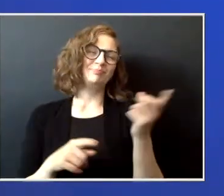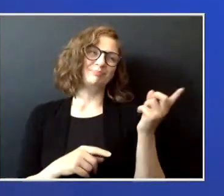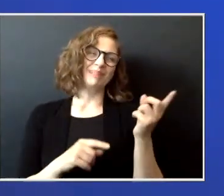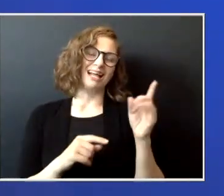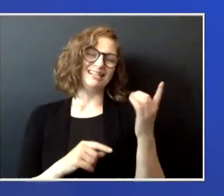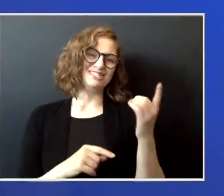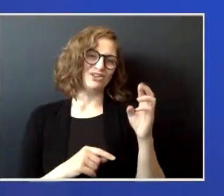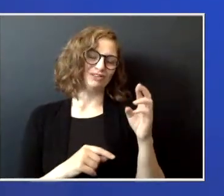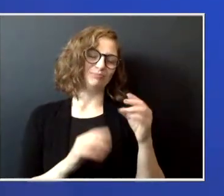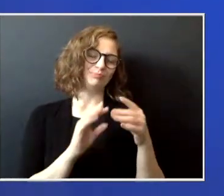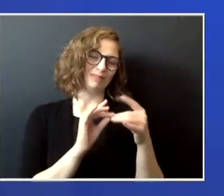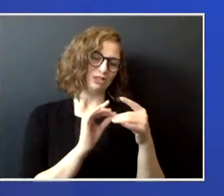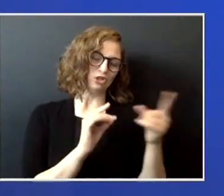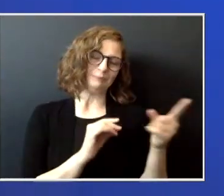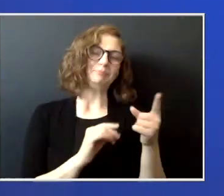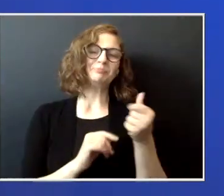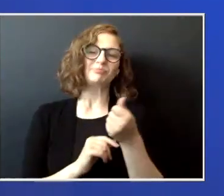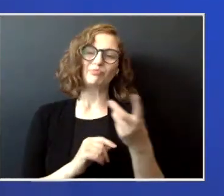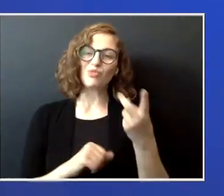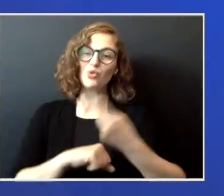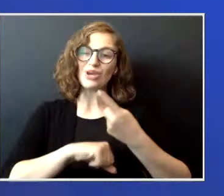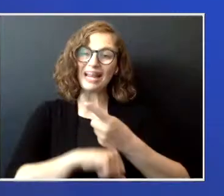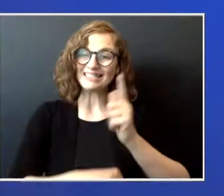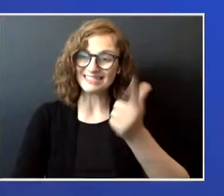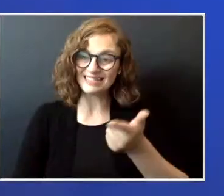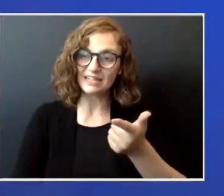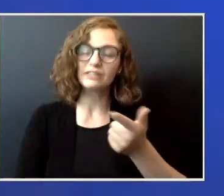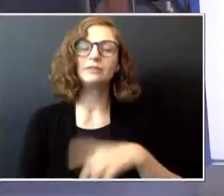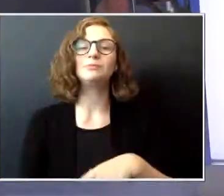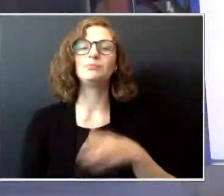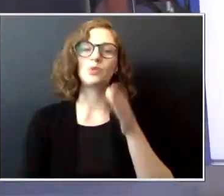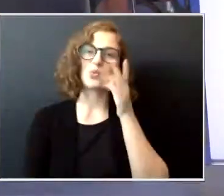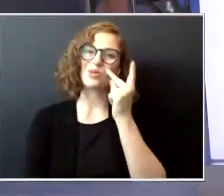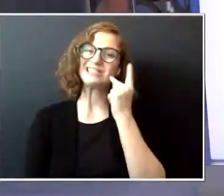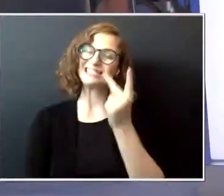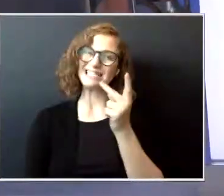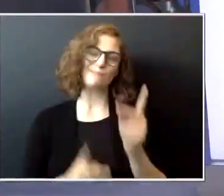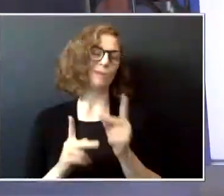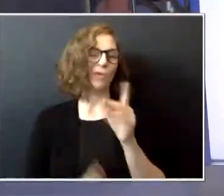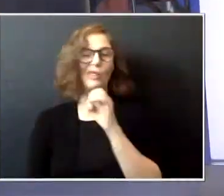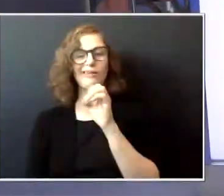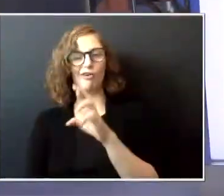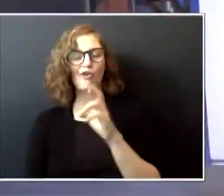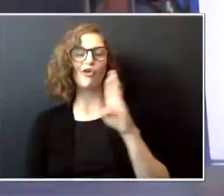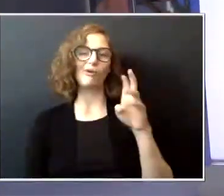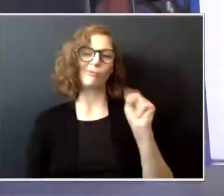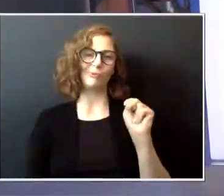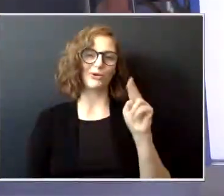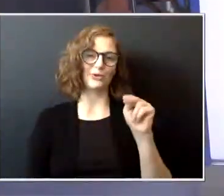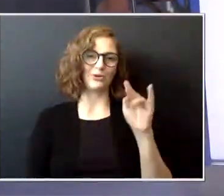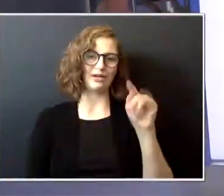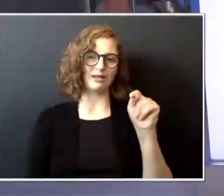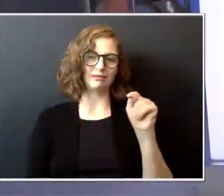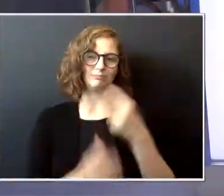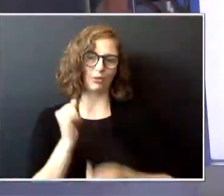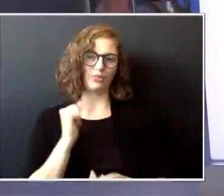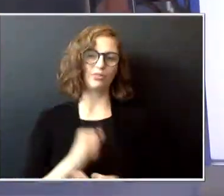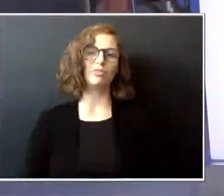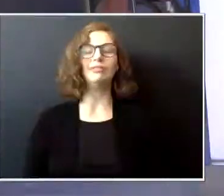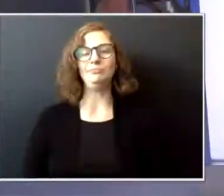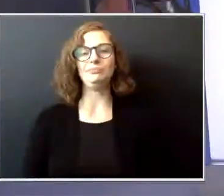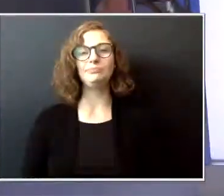see patients, and unfortunately in the emergency room and in our burn unit. So earlier it said we're going